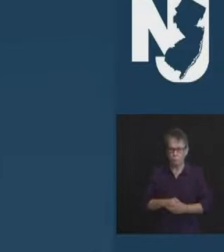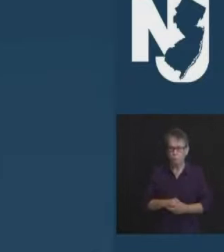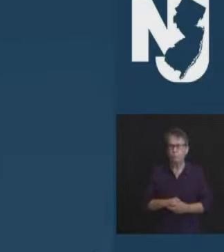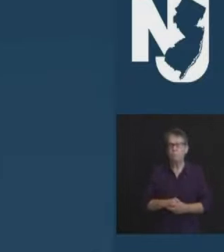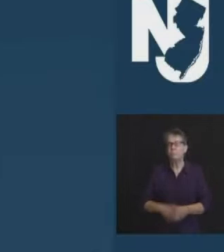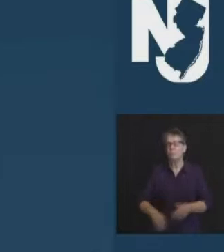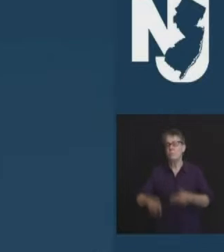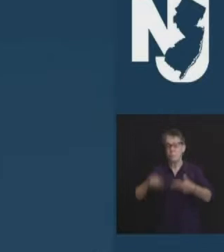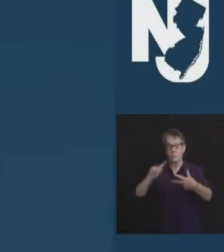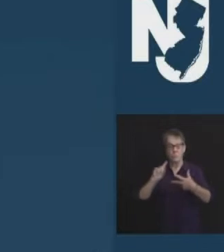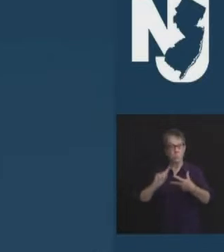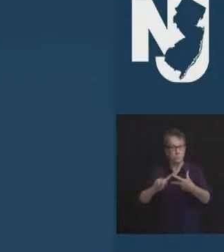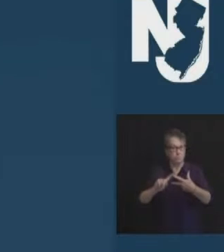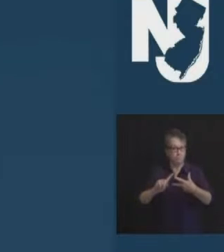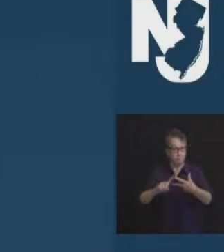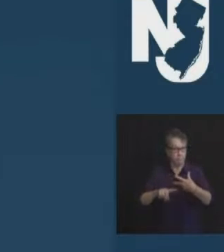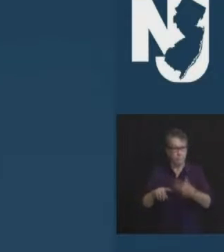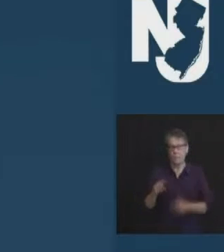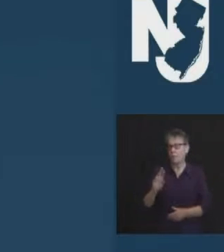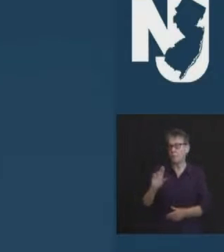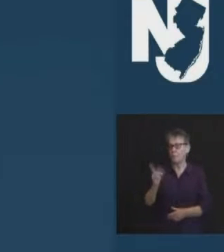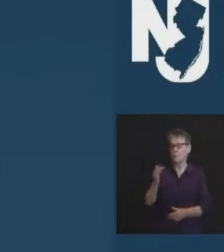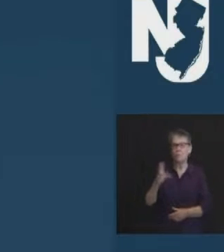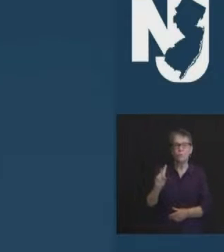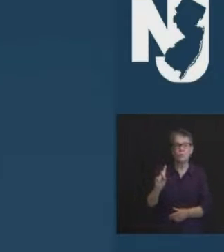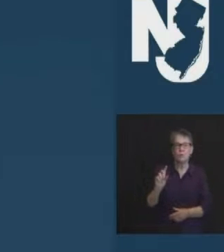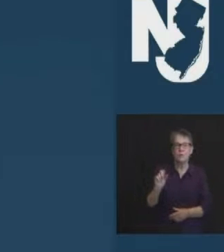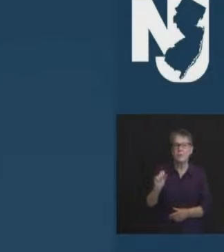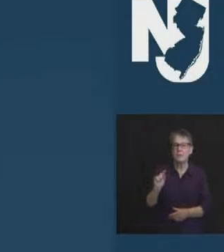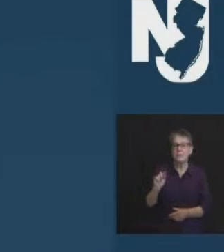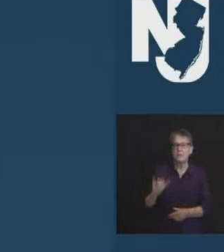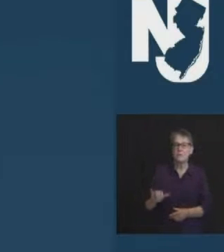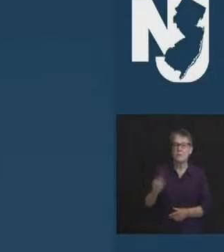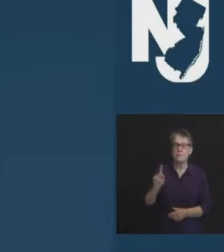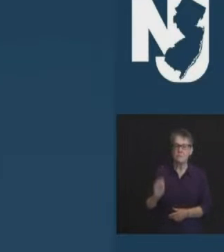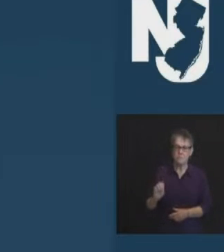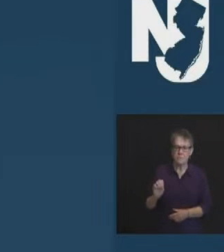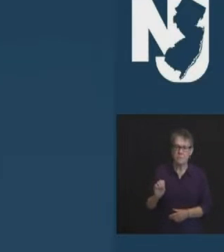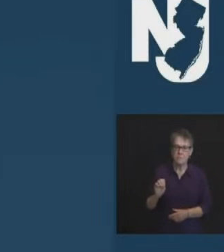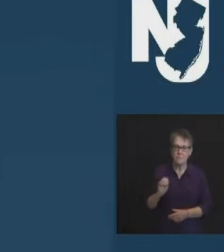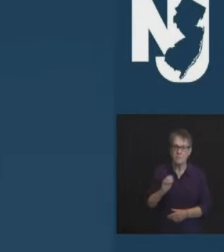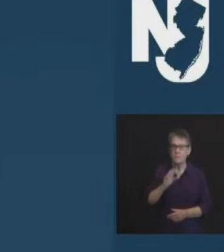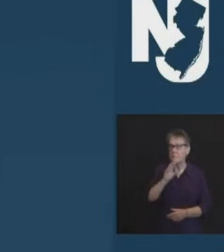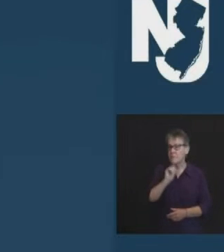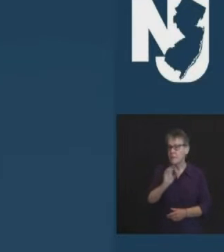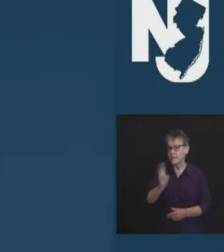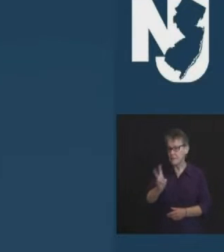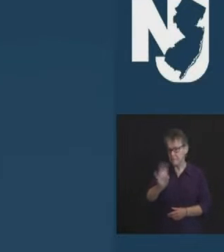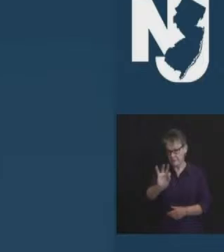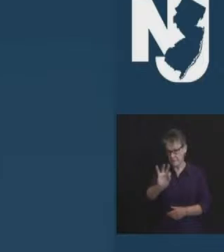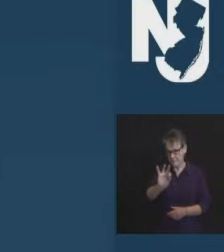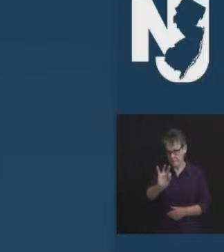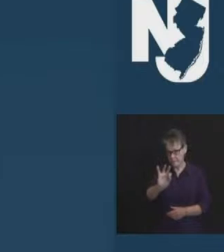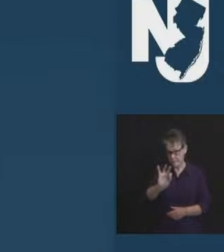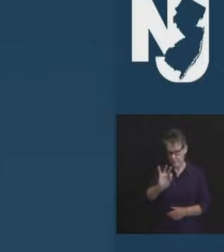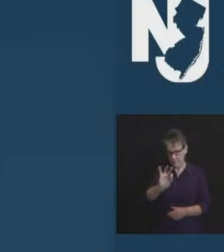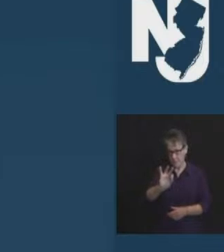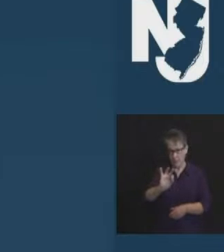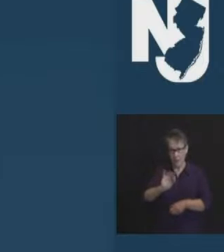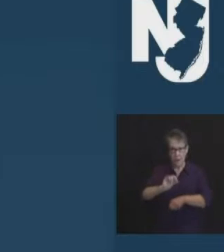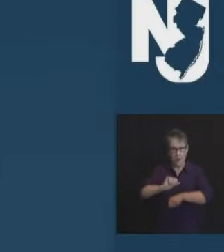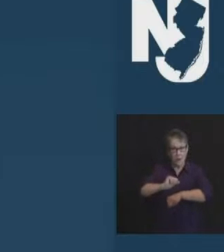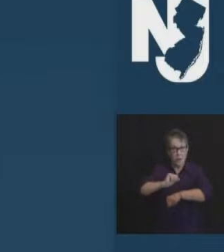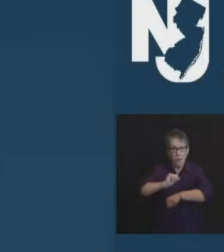life of Richard Stipe. Richard was 79 years old and dedicated more than 50 years of service to the United